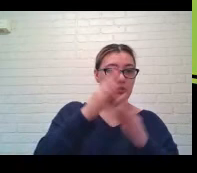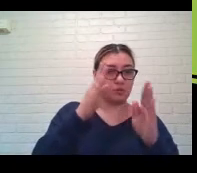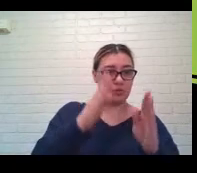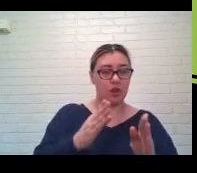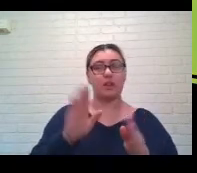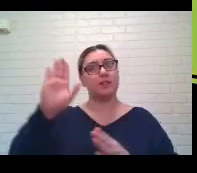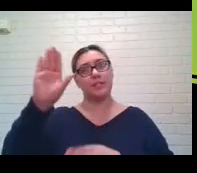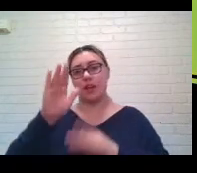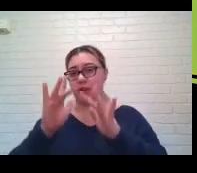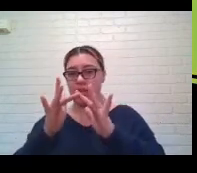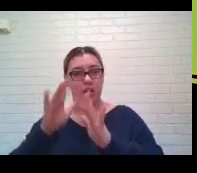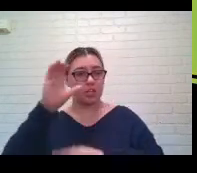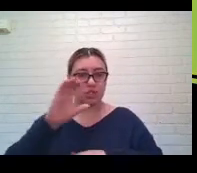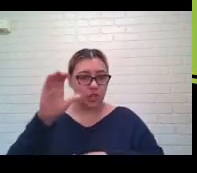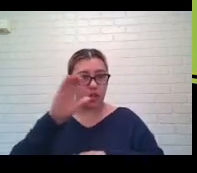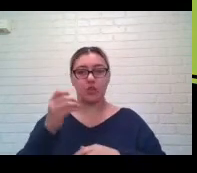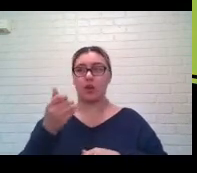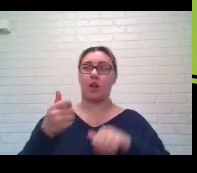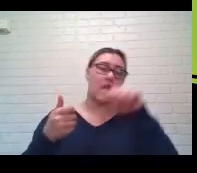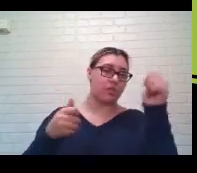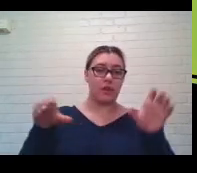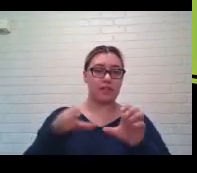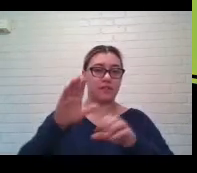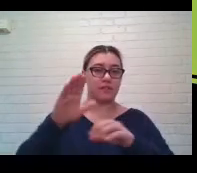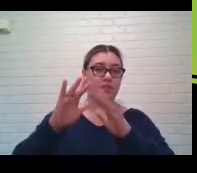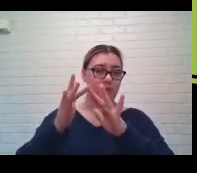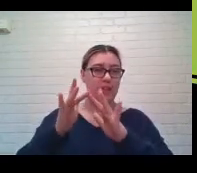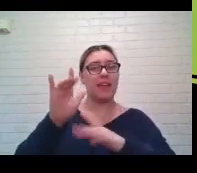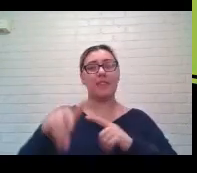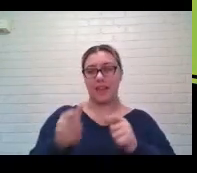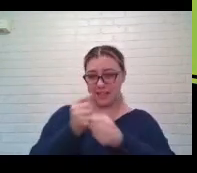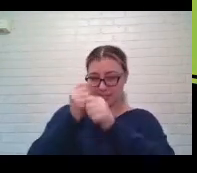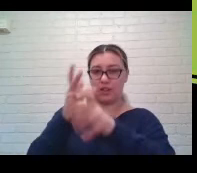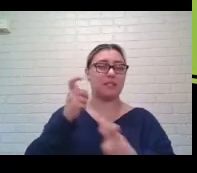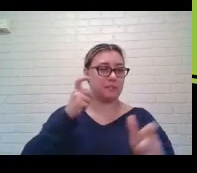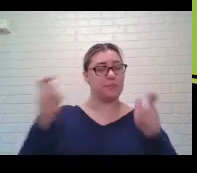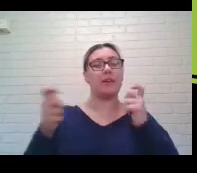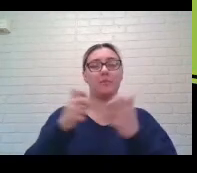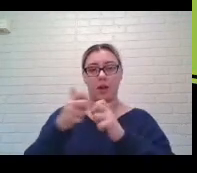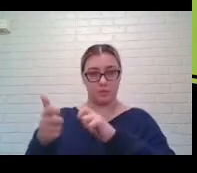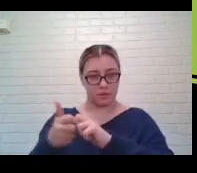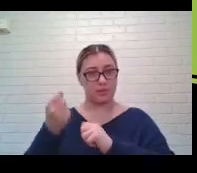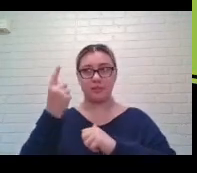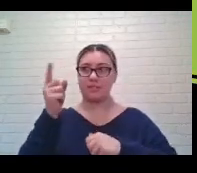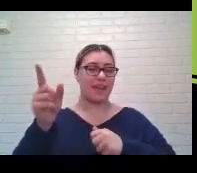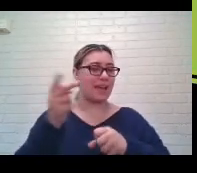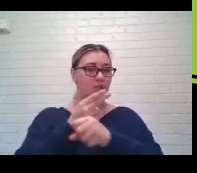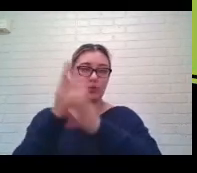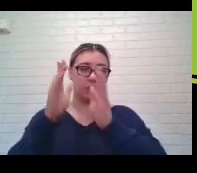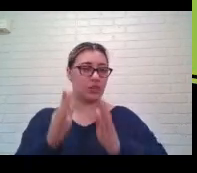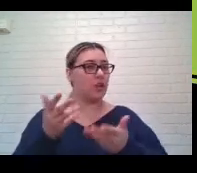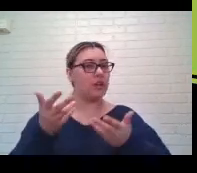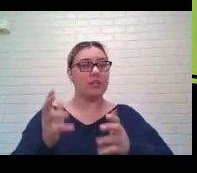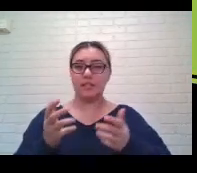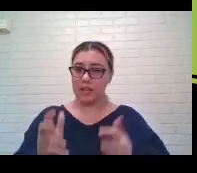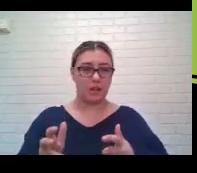or other activities on the internet, and that sort of caused a huge problem because that user did not want to release